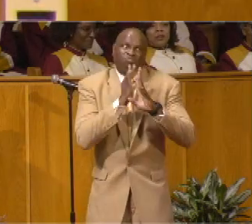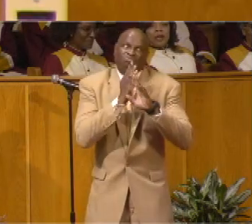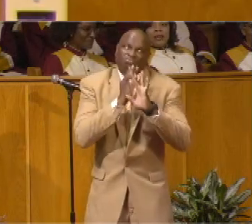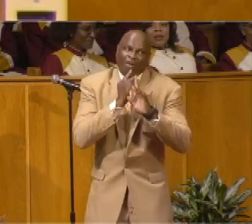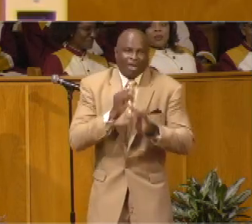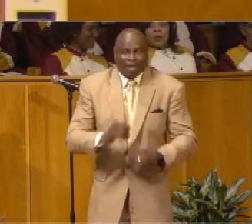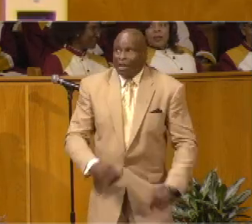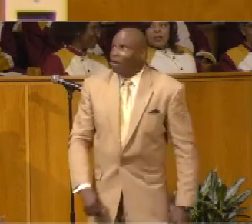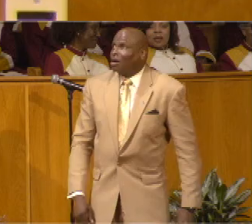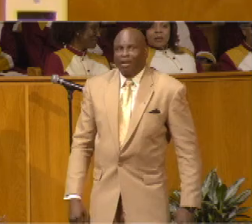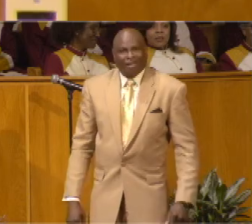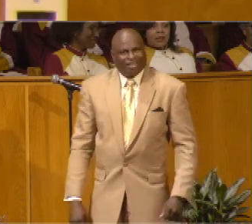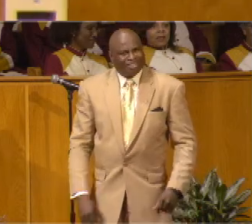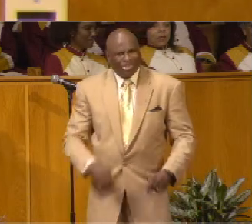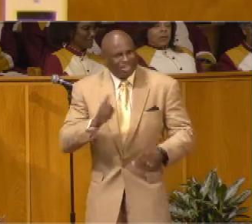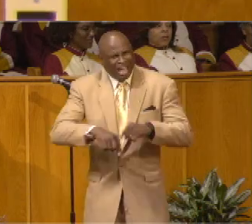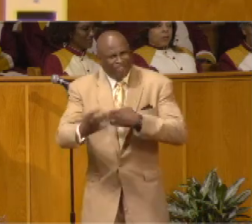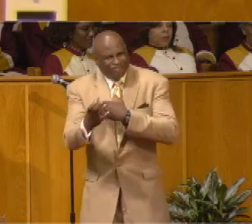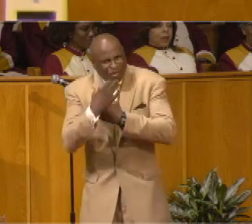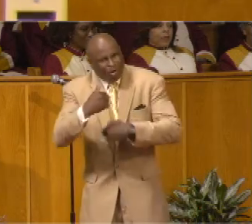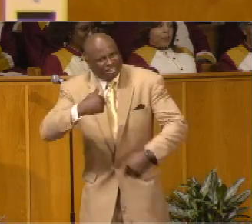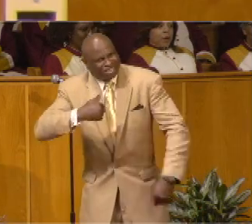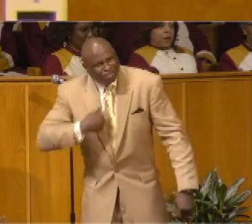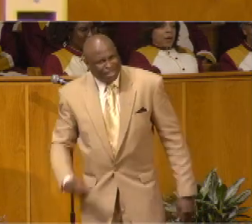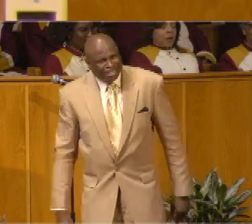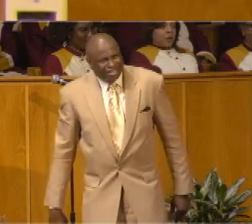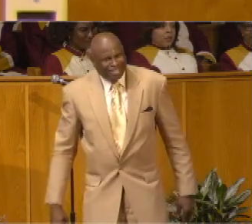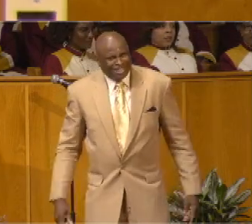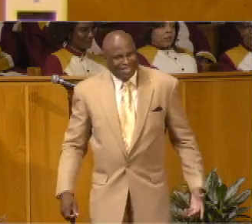You ain't going to make me